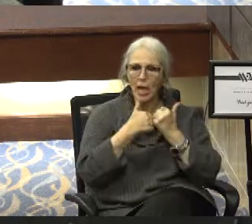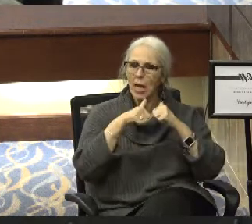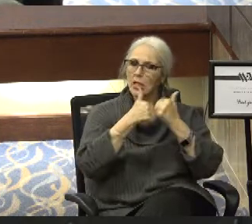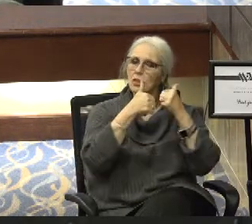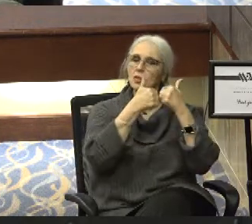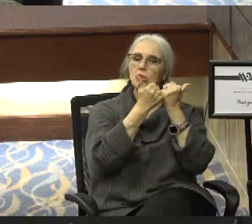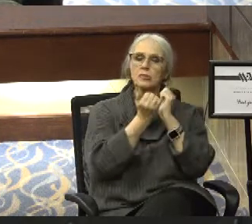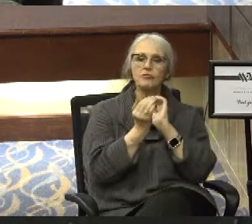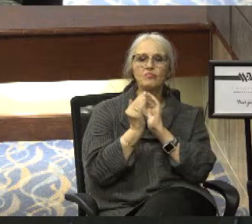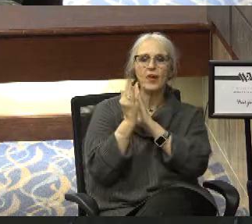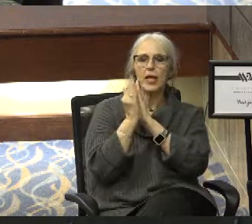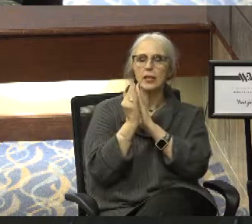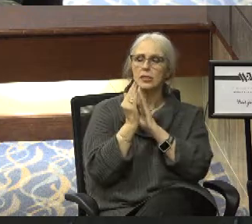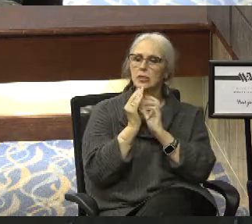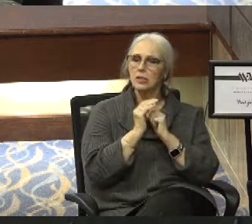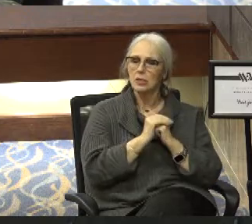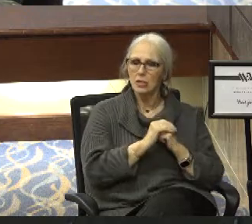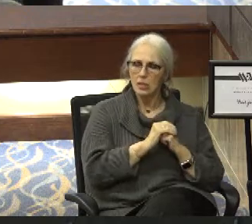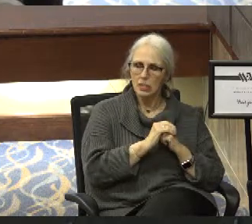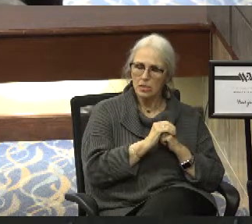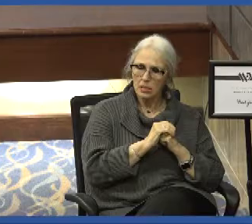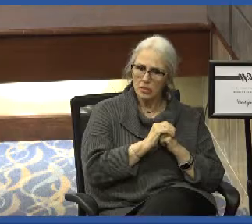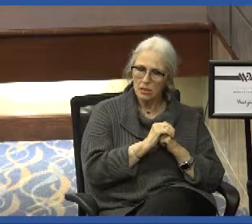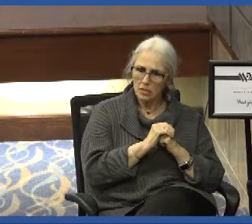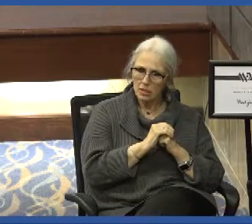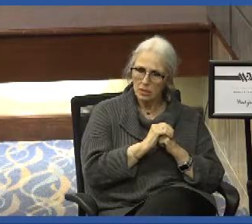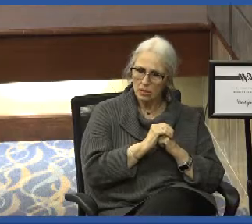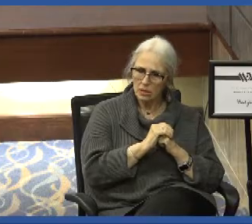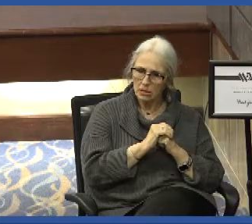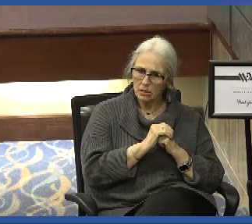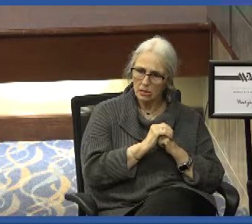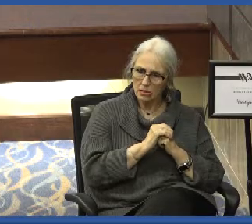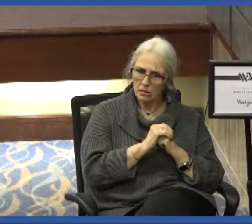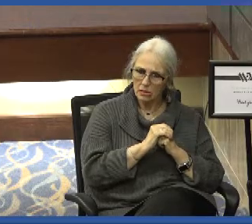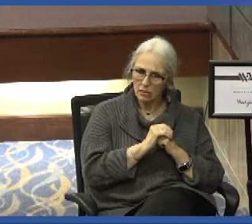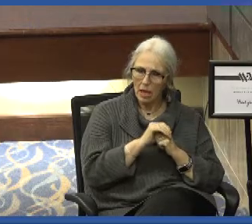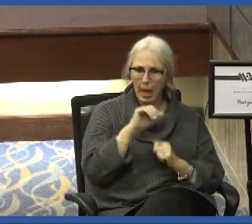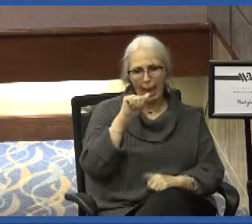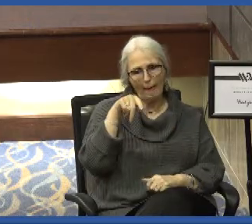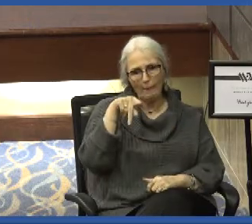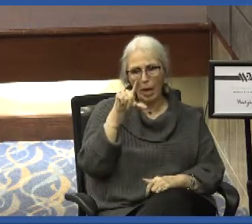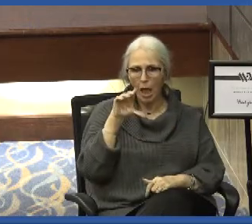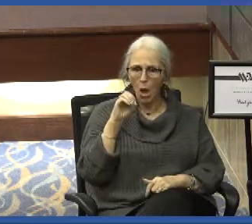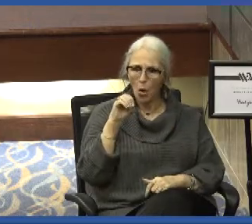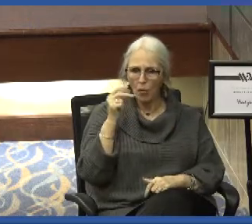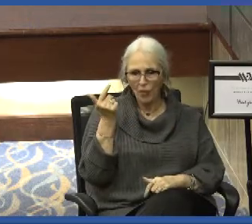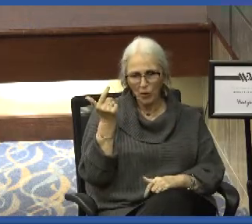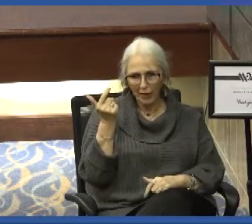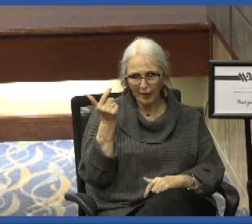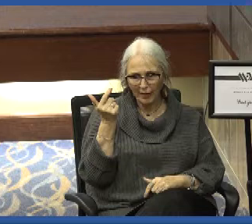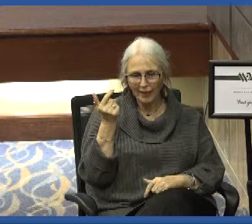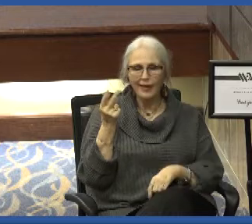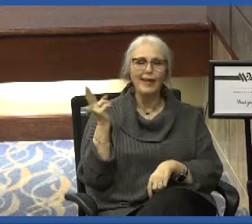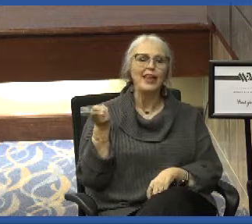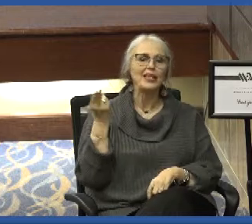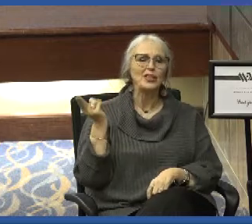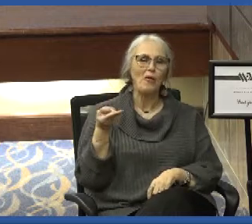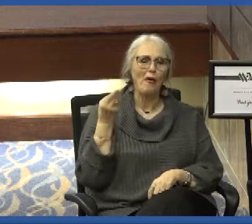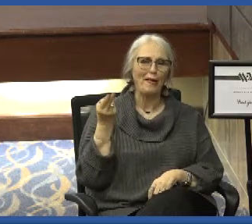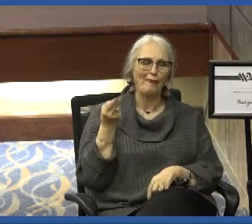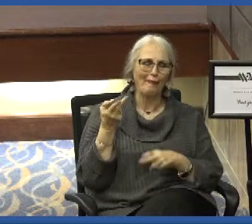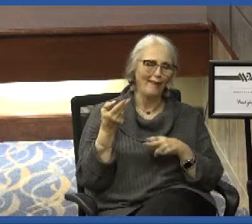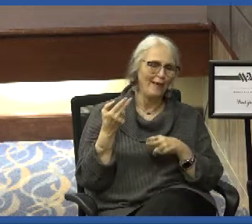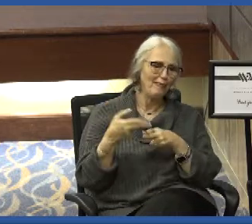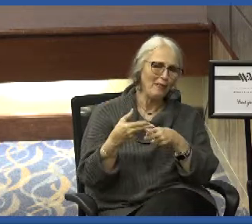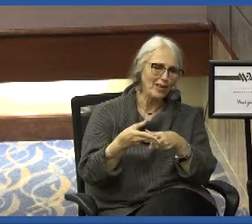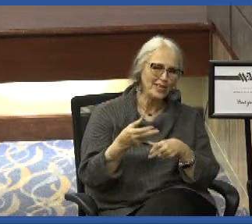and gotten over. And you'll recall I used the Apollo 13 mission as that historical reference. Well,